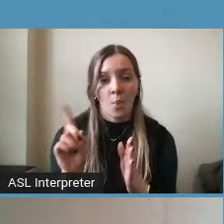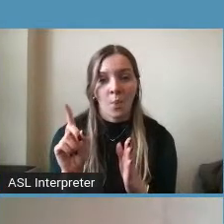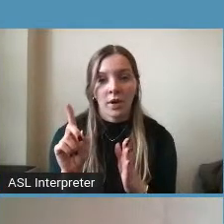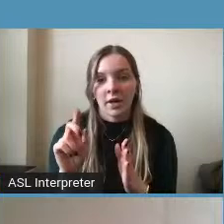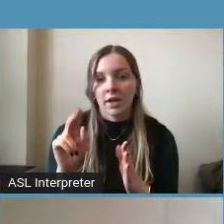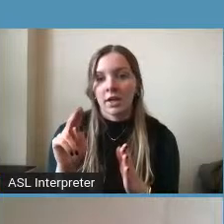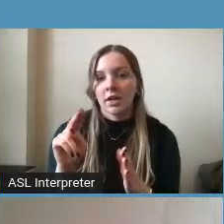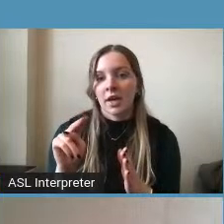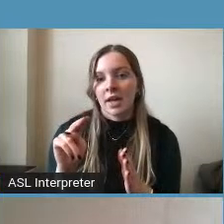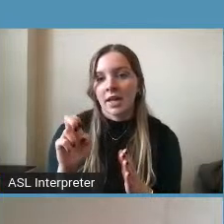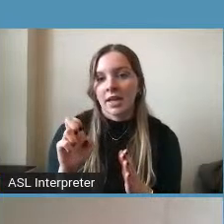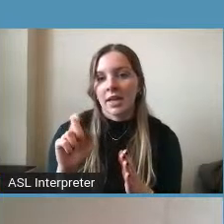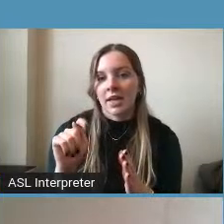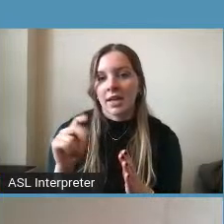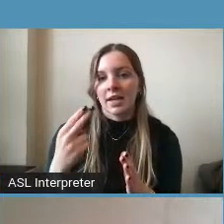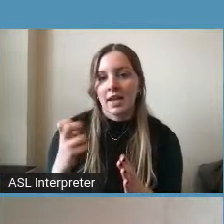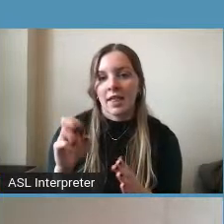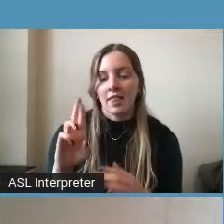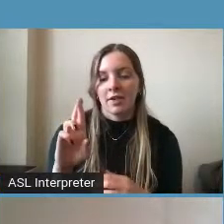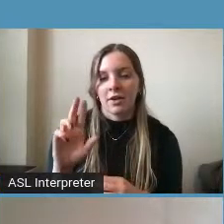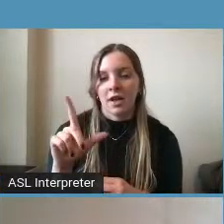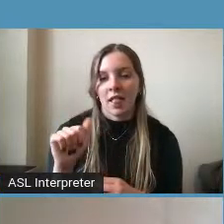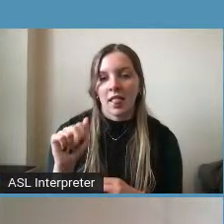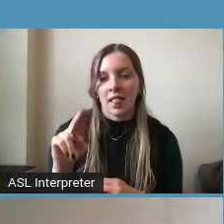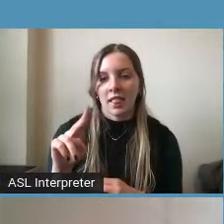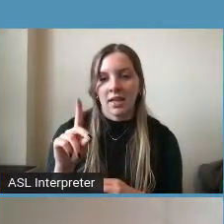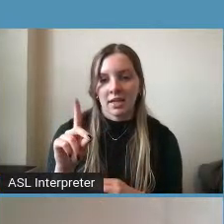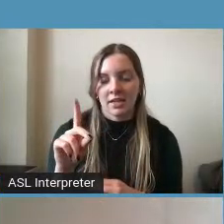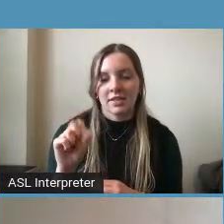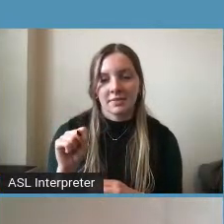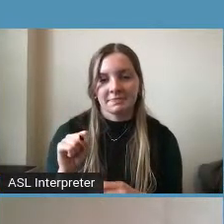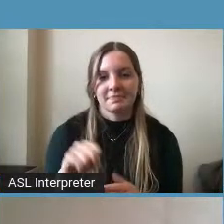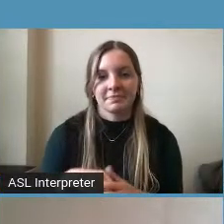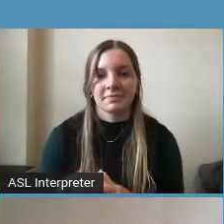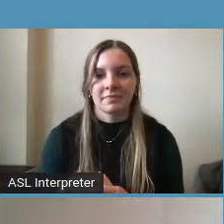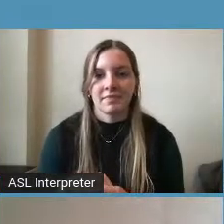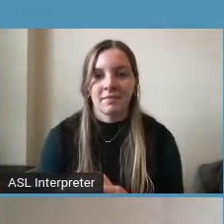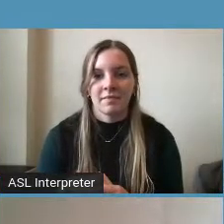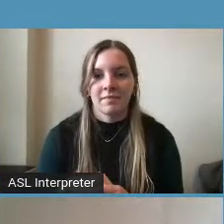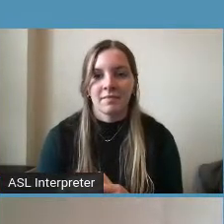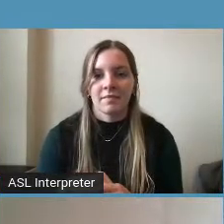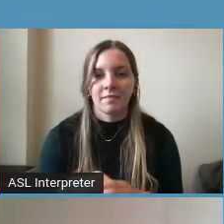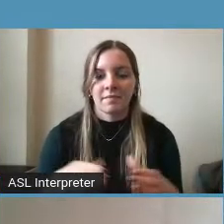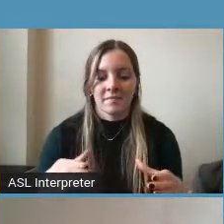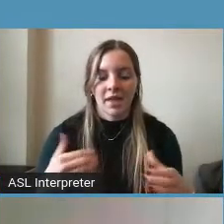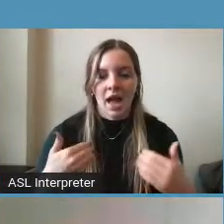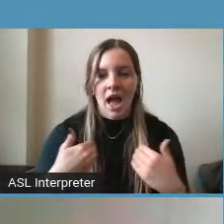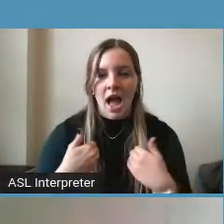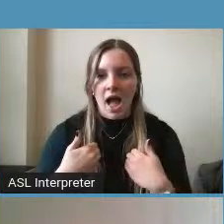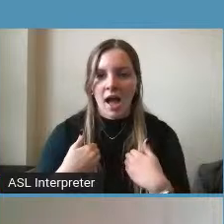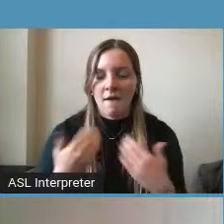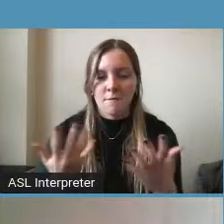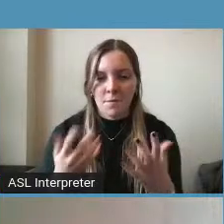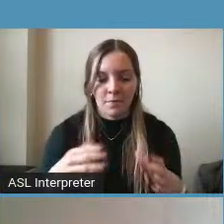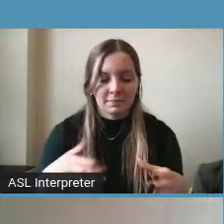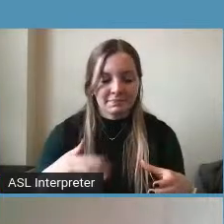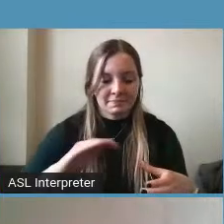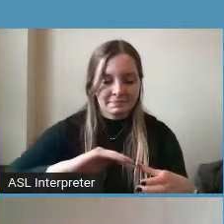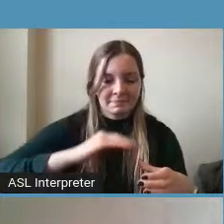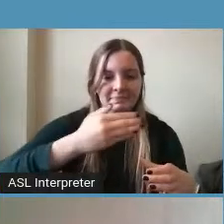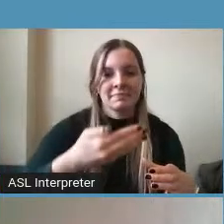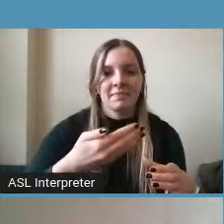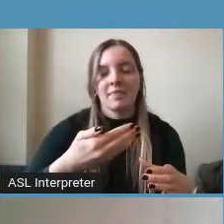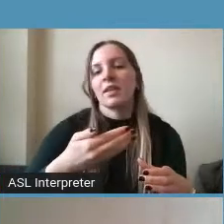old, and it contained locked letters, undelivered letters, and so there's a whole research team that's been working on it. There's